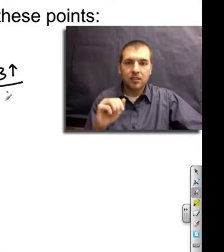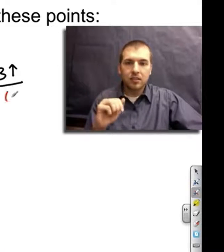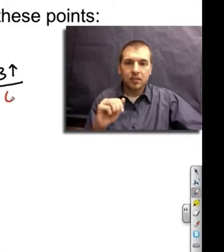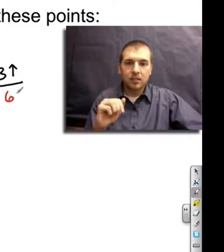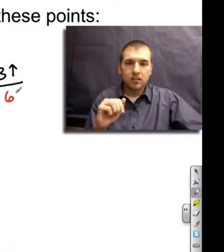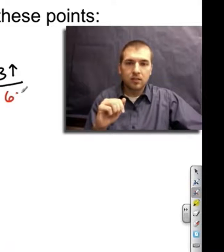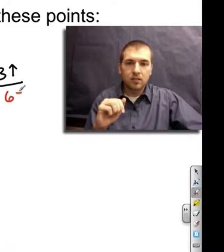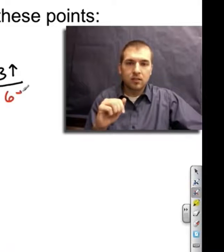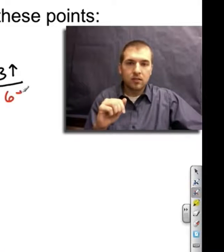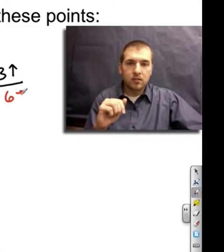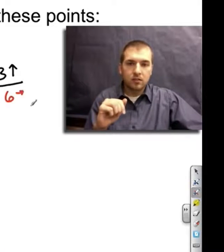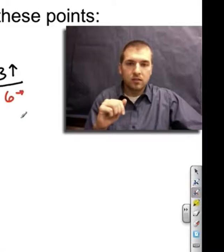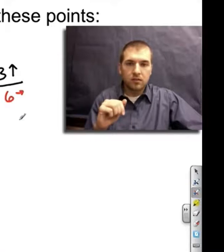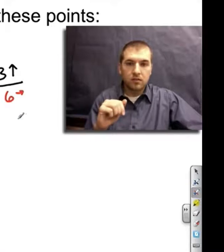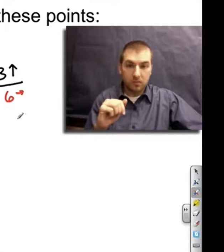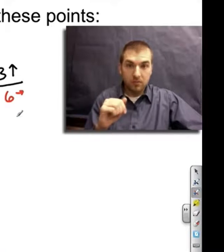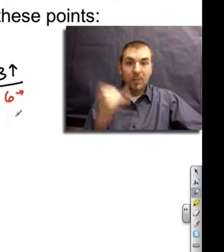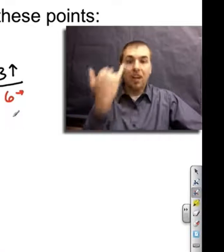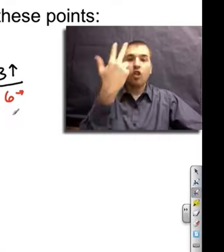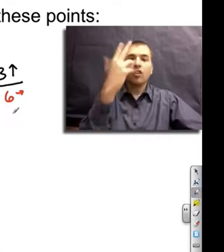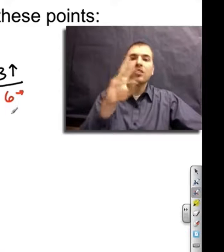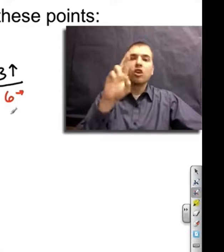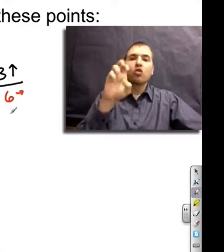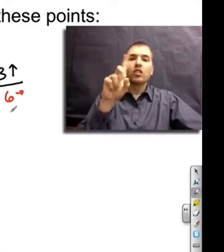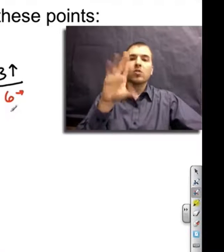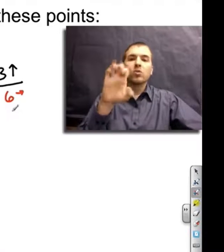Okay, so it's going over 6.